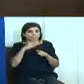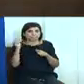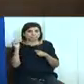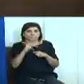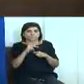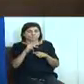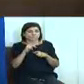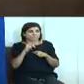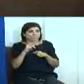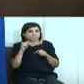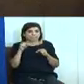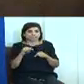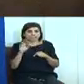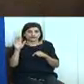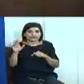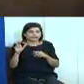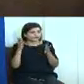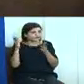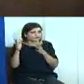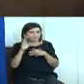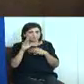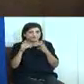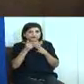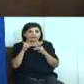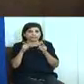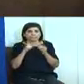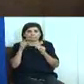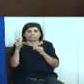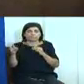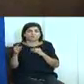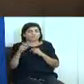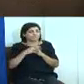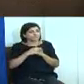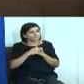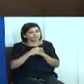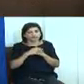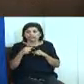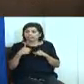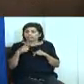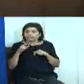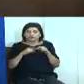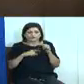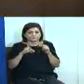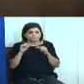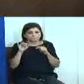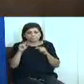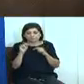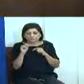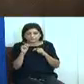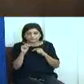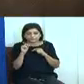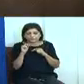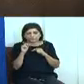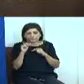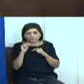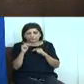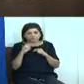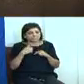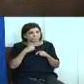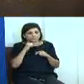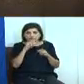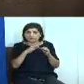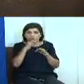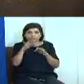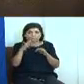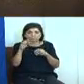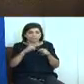because they kept saying, this is your service. It's all about you. It's all about you. And I just could not do it. I was not